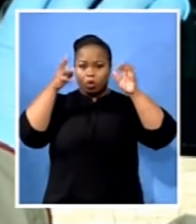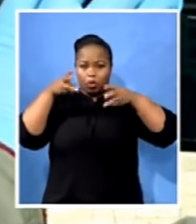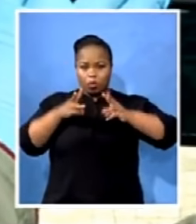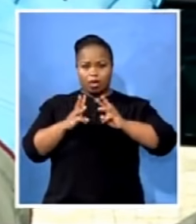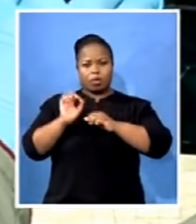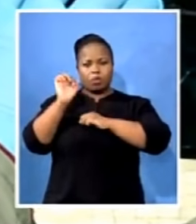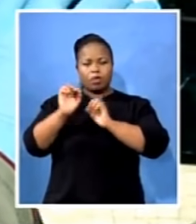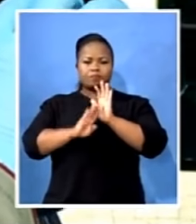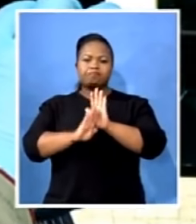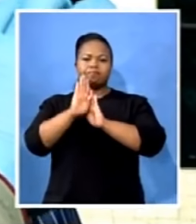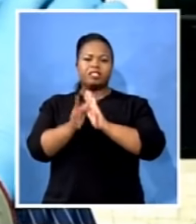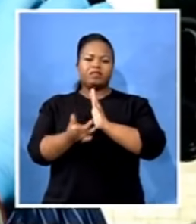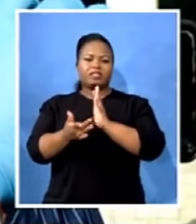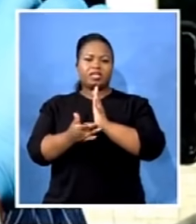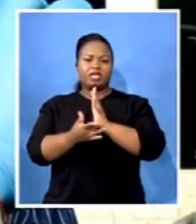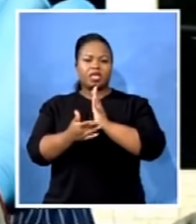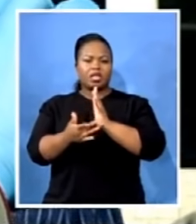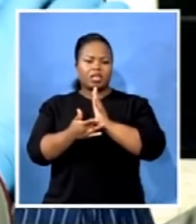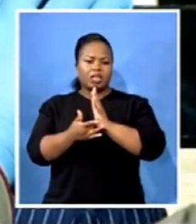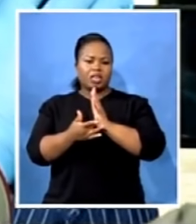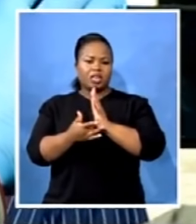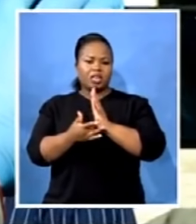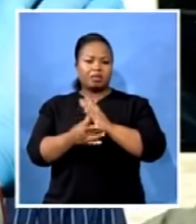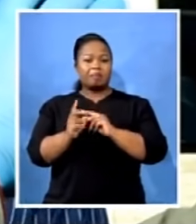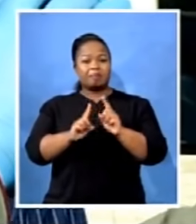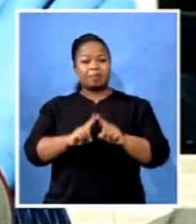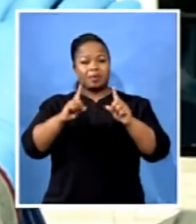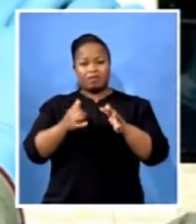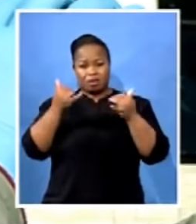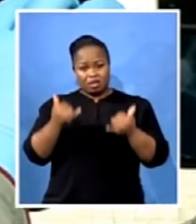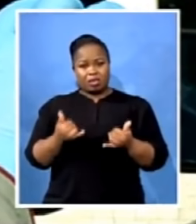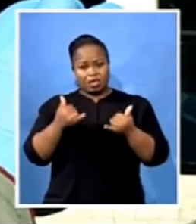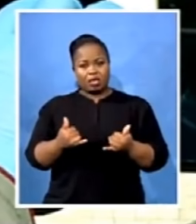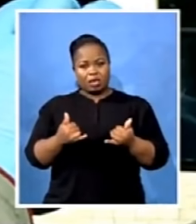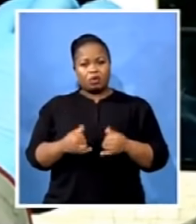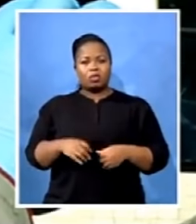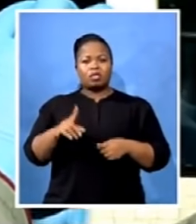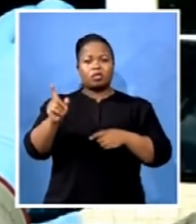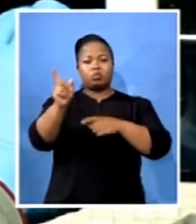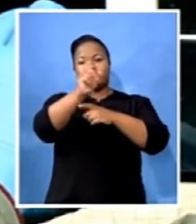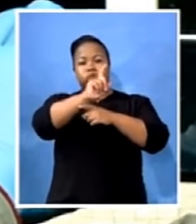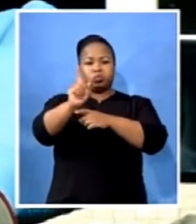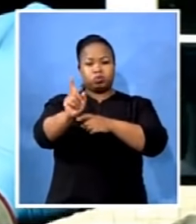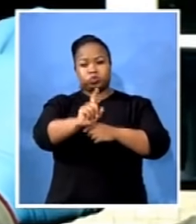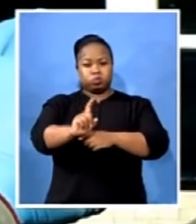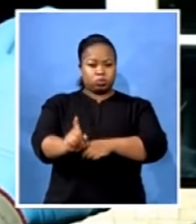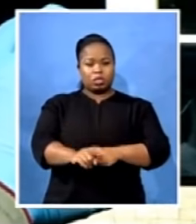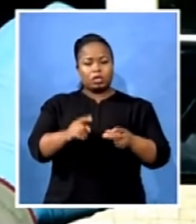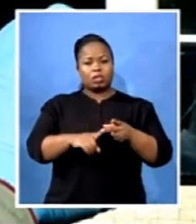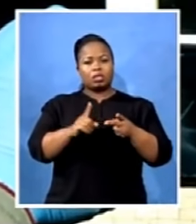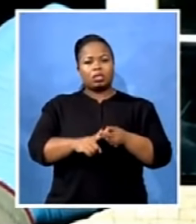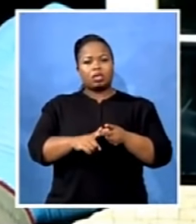aspect of it. But at the present moment, they do the sanitization and the fumigation of the carriages